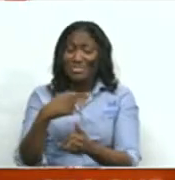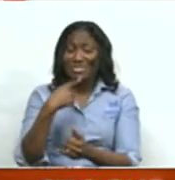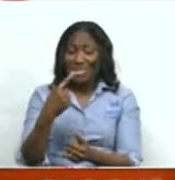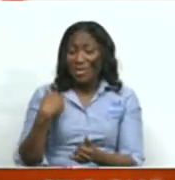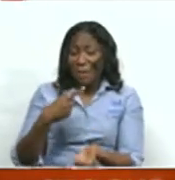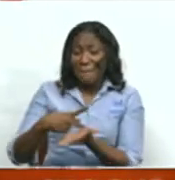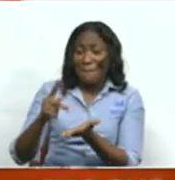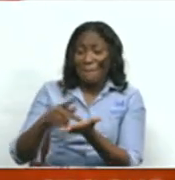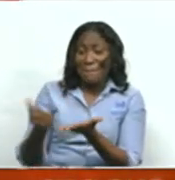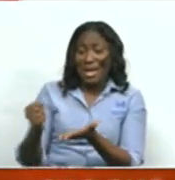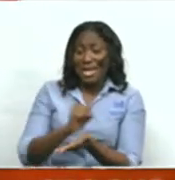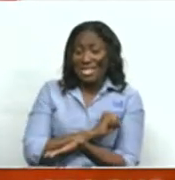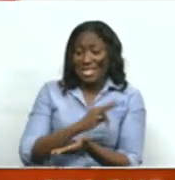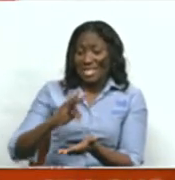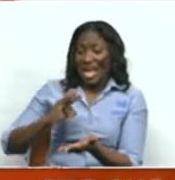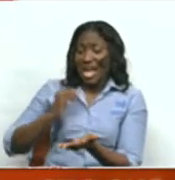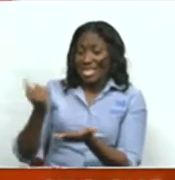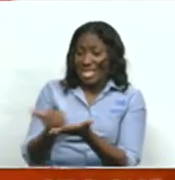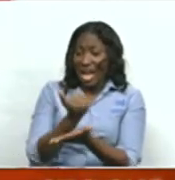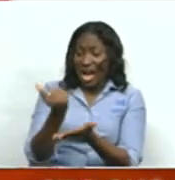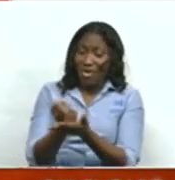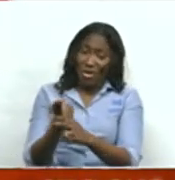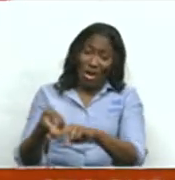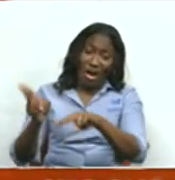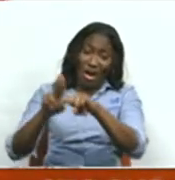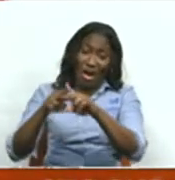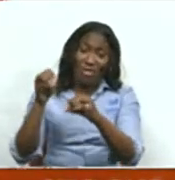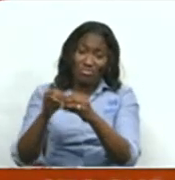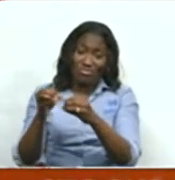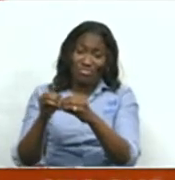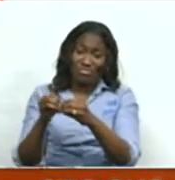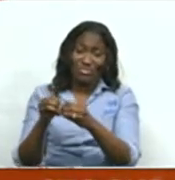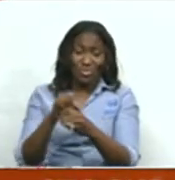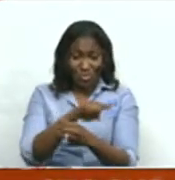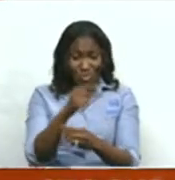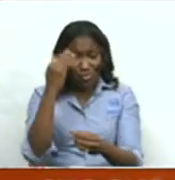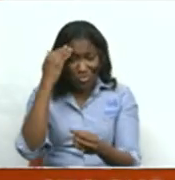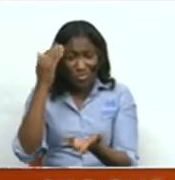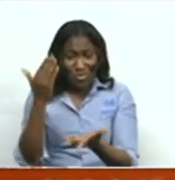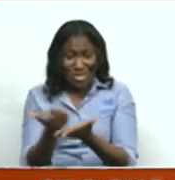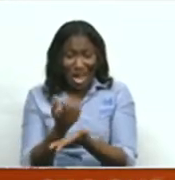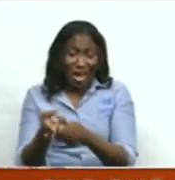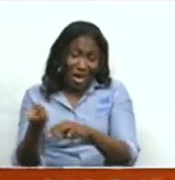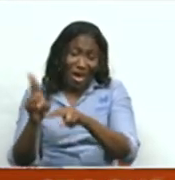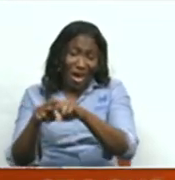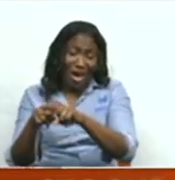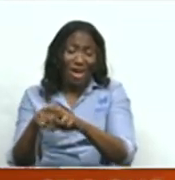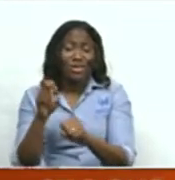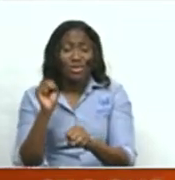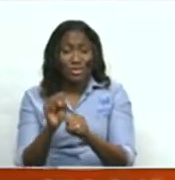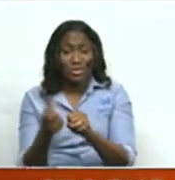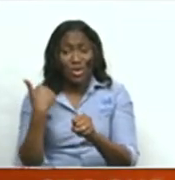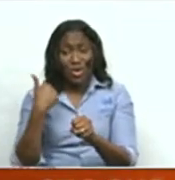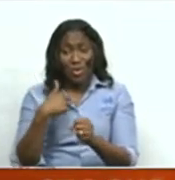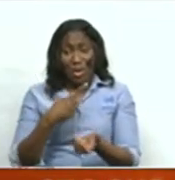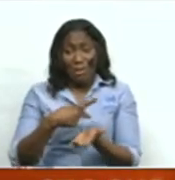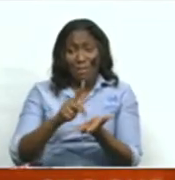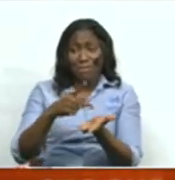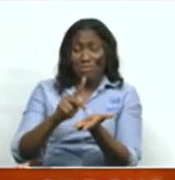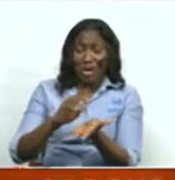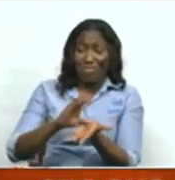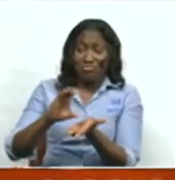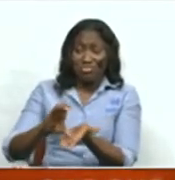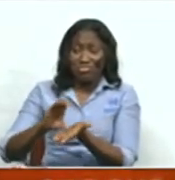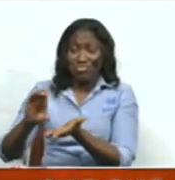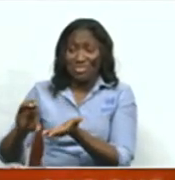wage went up by a significant amount, as we all know. So this is, we considered, A, we held off in